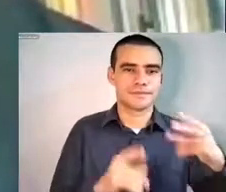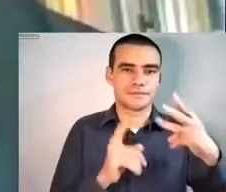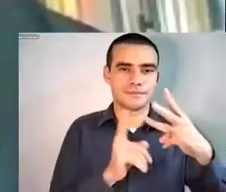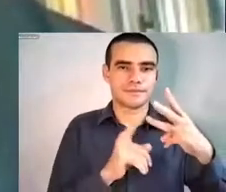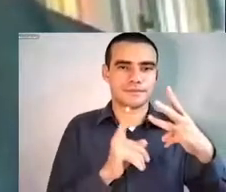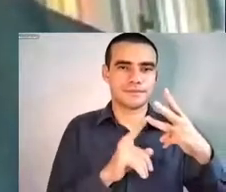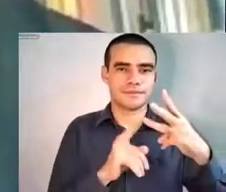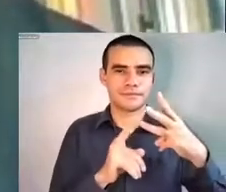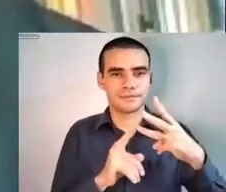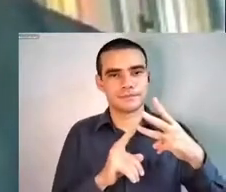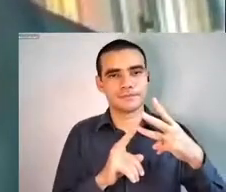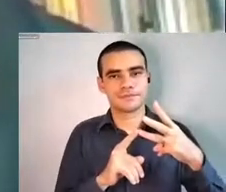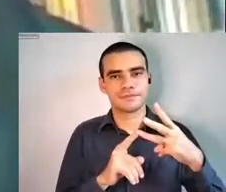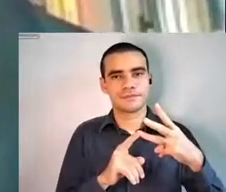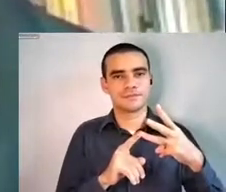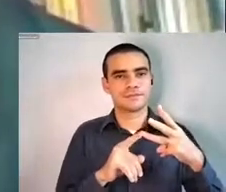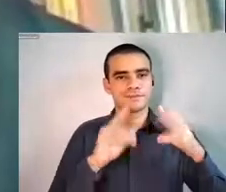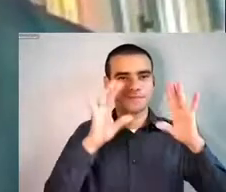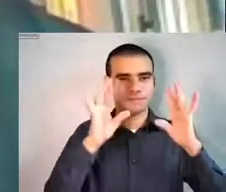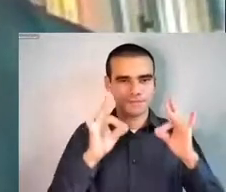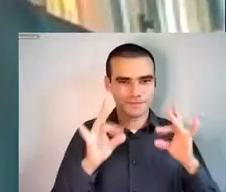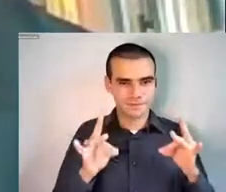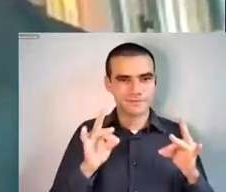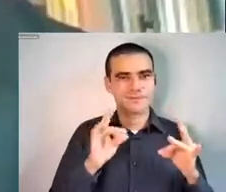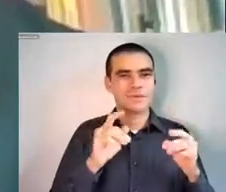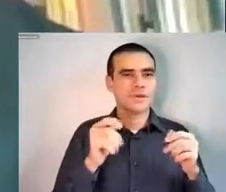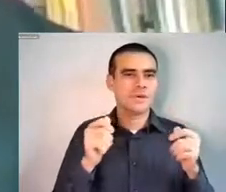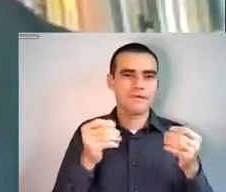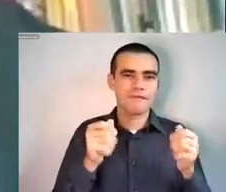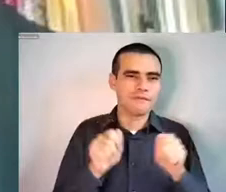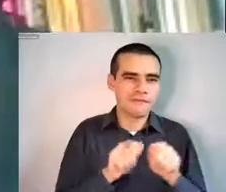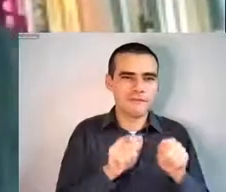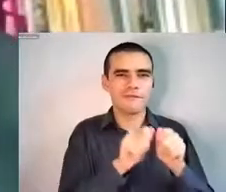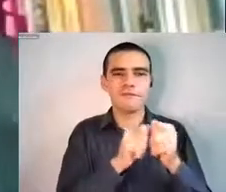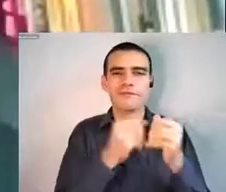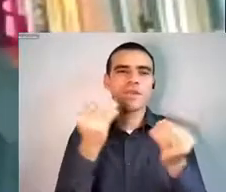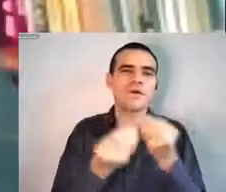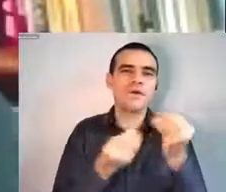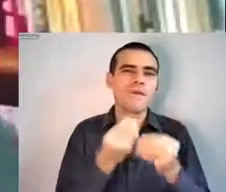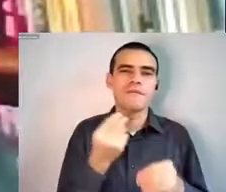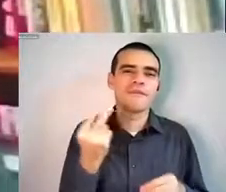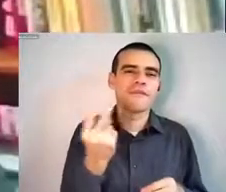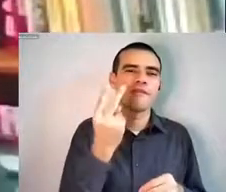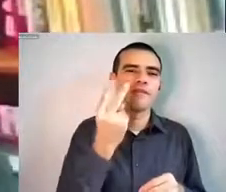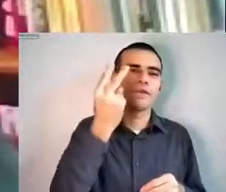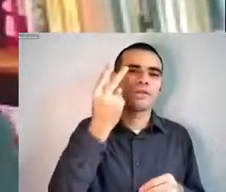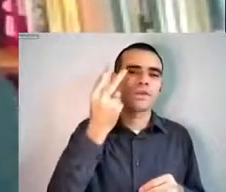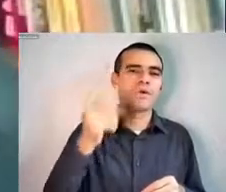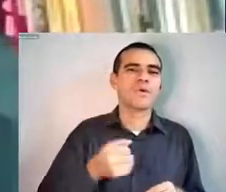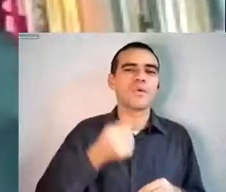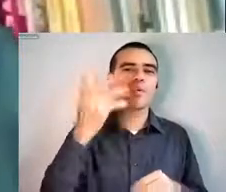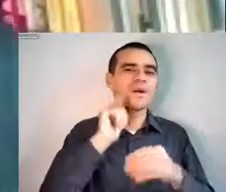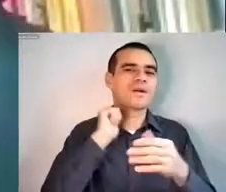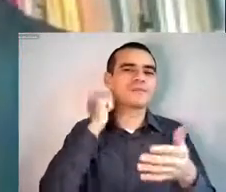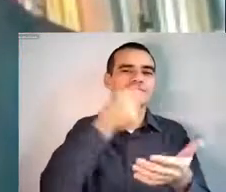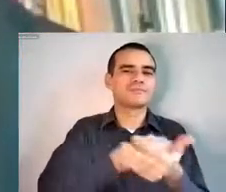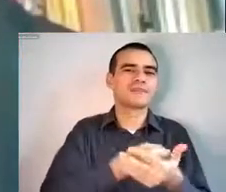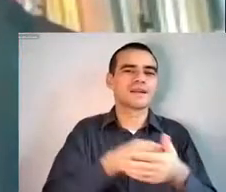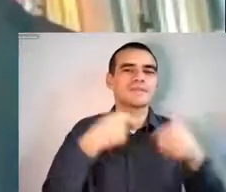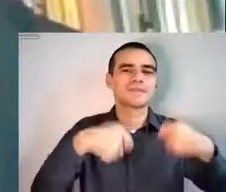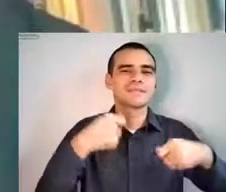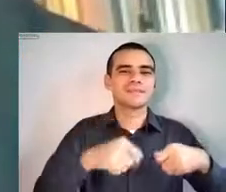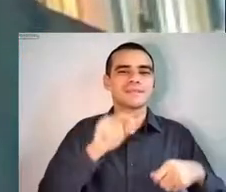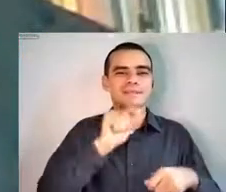And my third question is only a little detail: how to do this and how much this will cost and how to